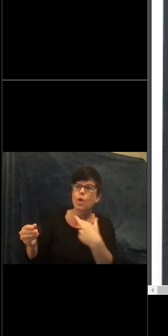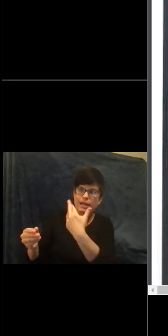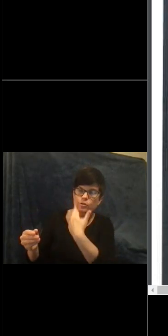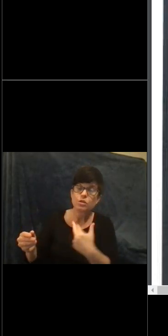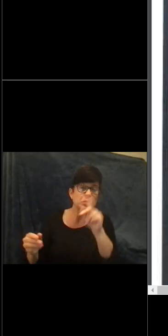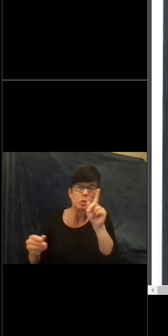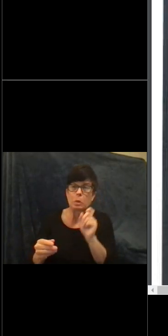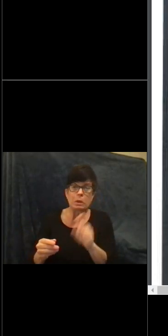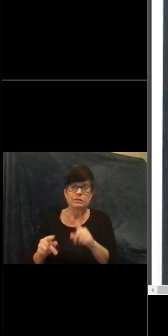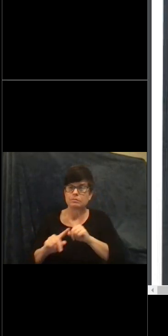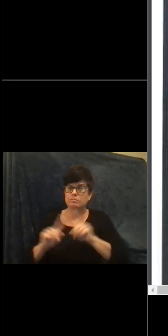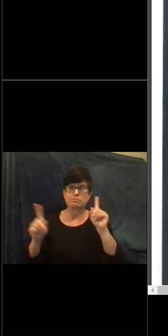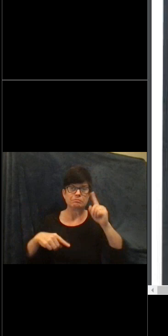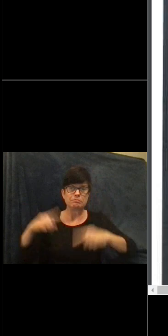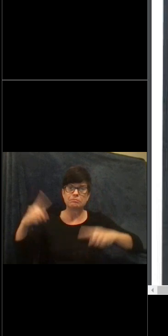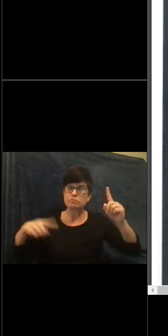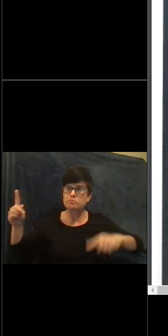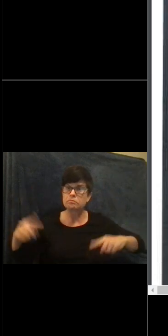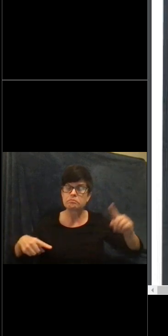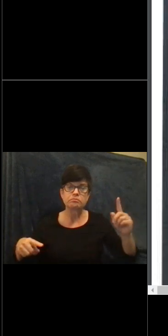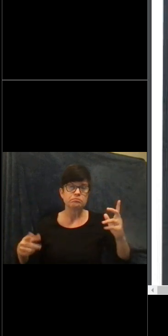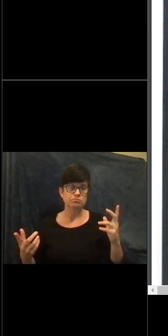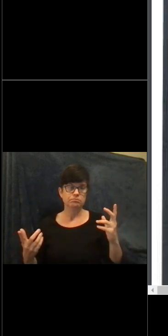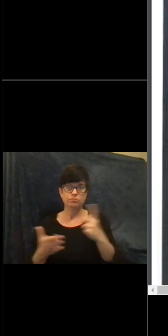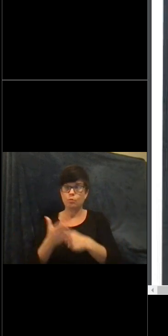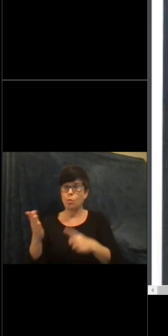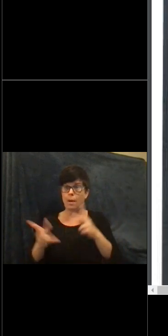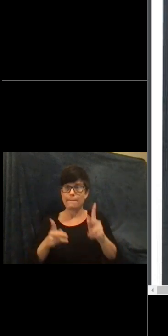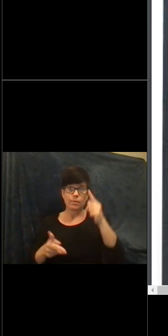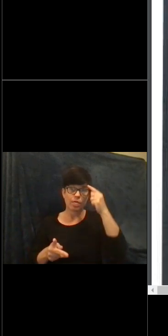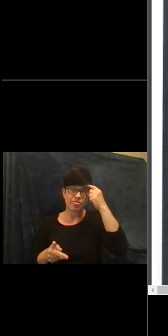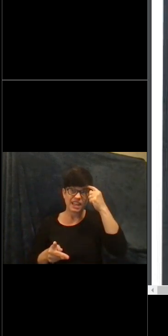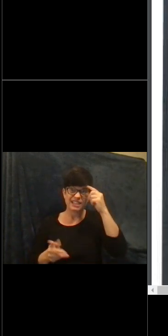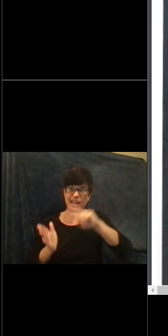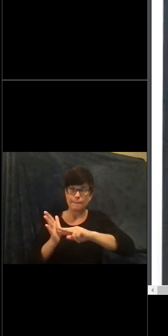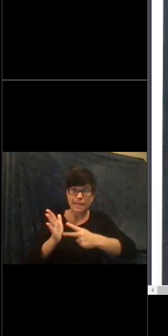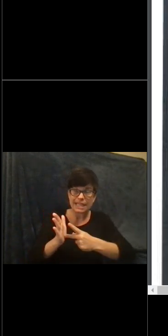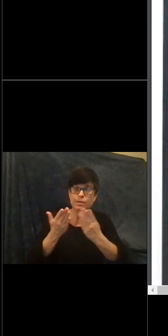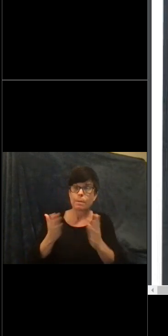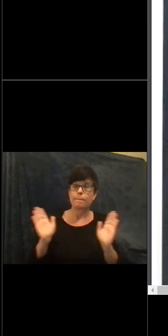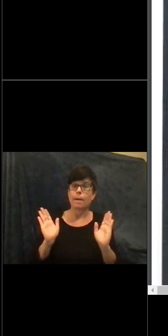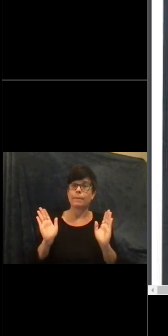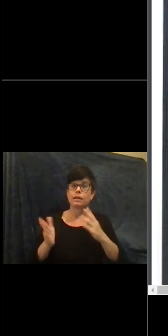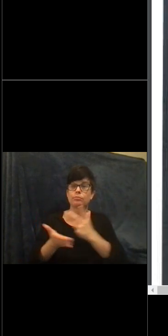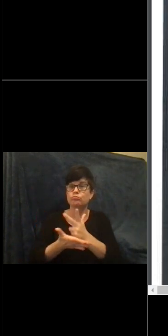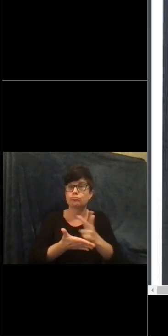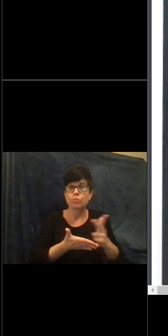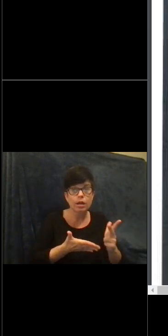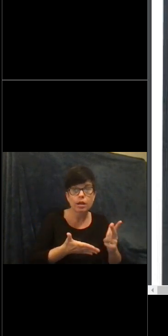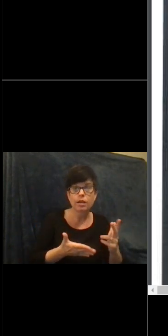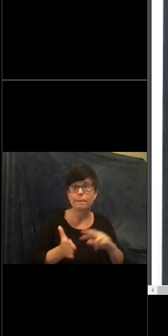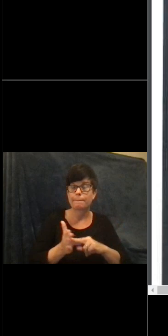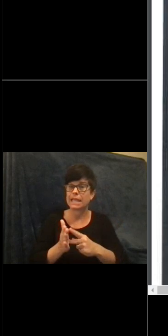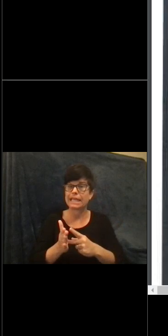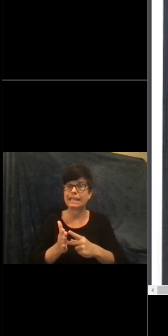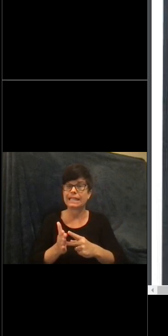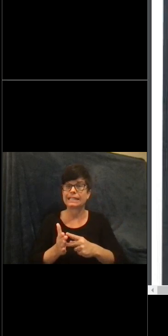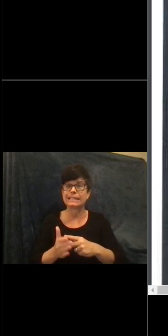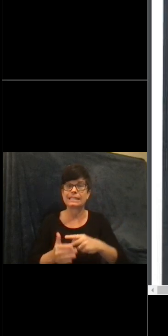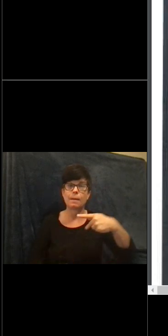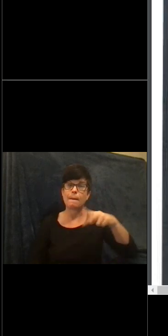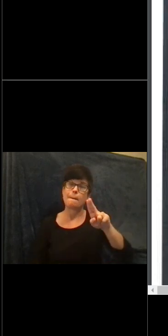it's different for any person that you talk to as far as what public parking is. Is public parking to you the public's parking lot? Is that public